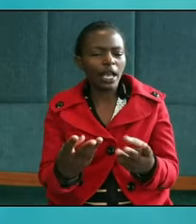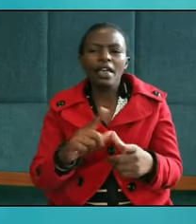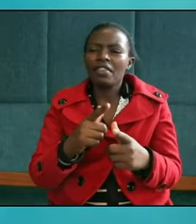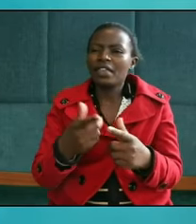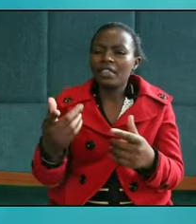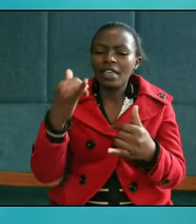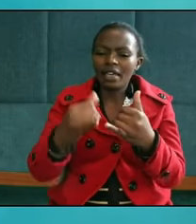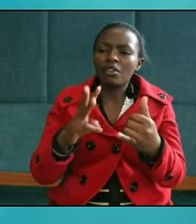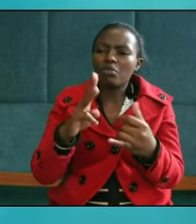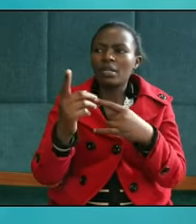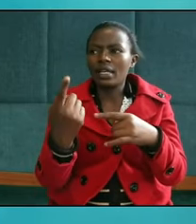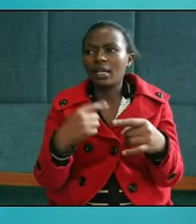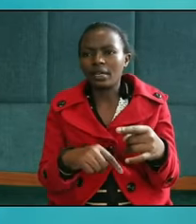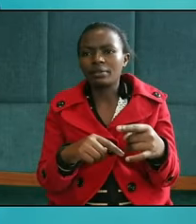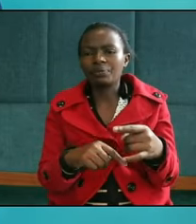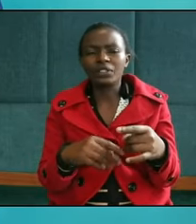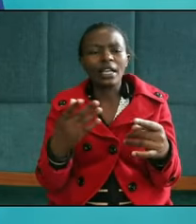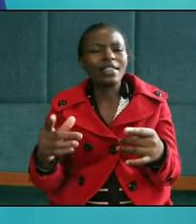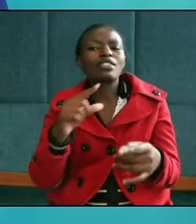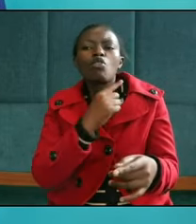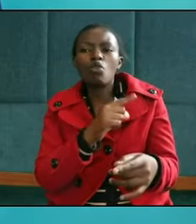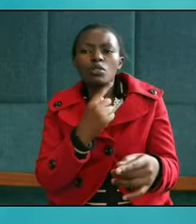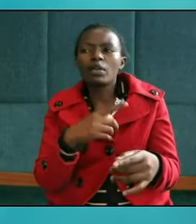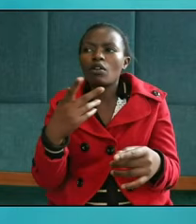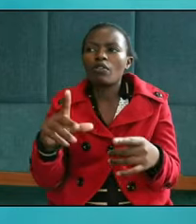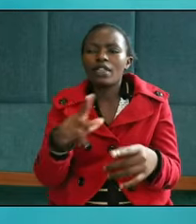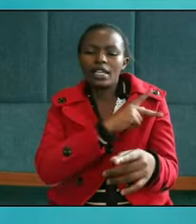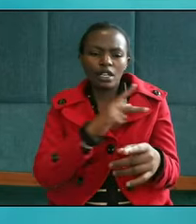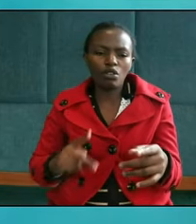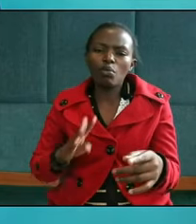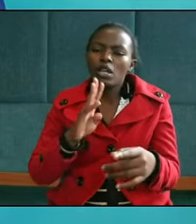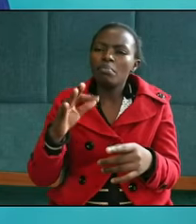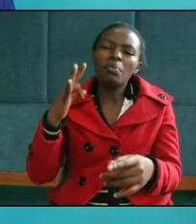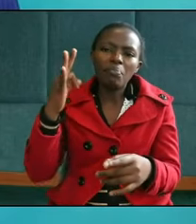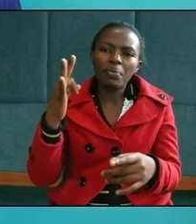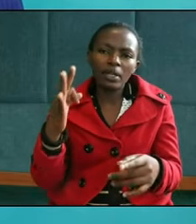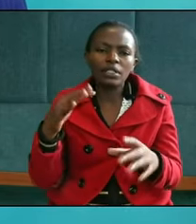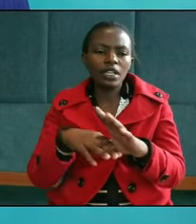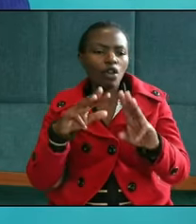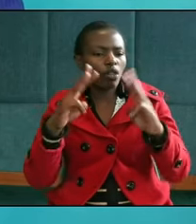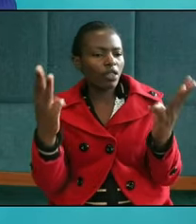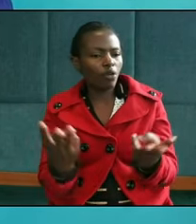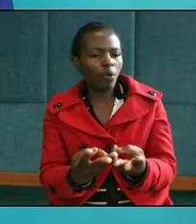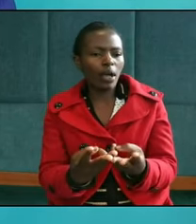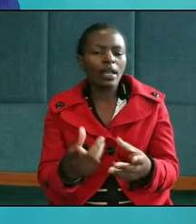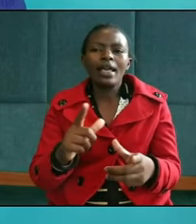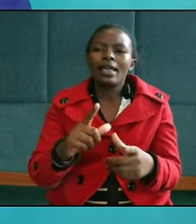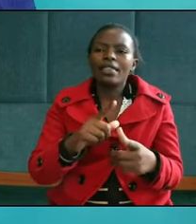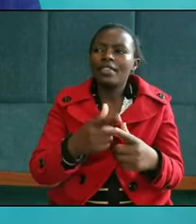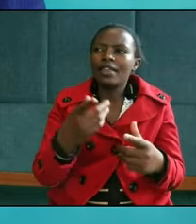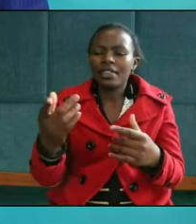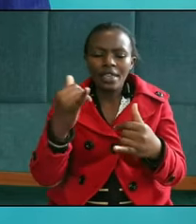will come." And this gospel of the kingdom will be preached in all the world as a witness to all